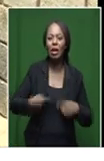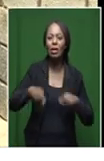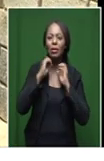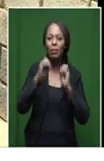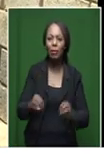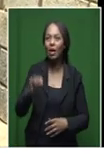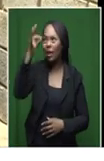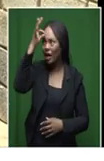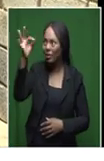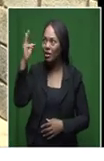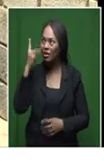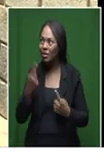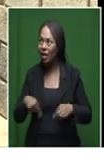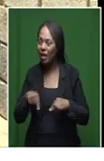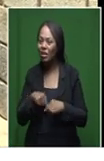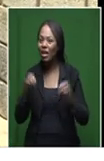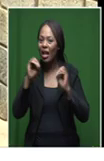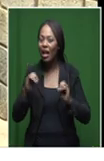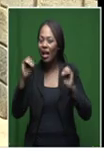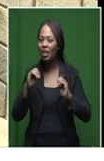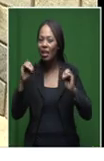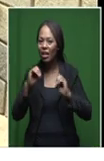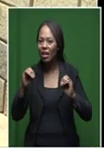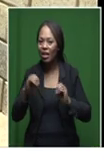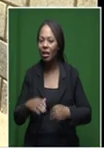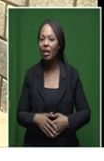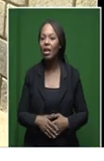nothing. If government was